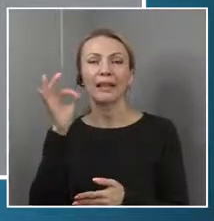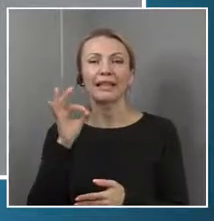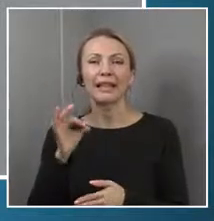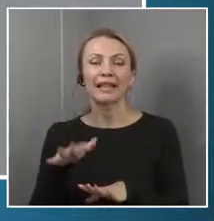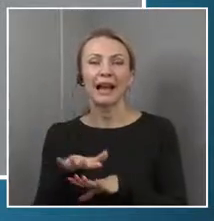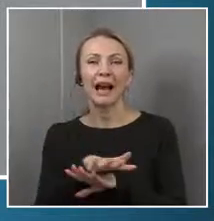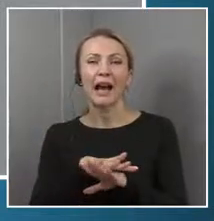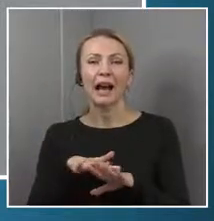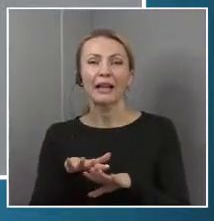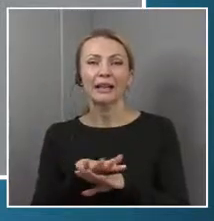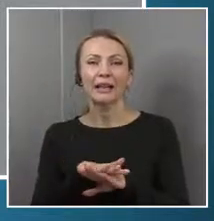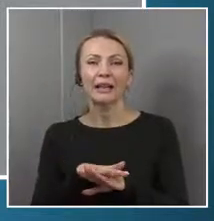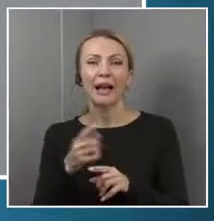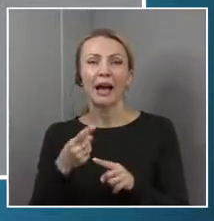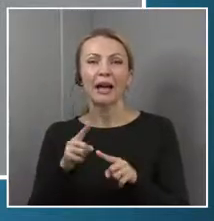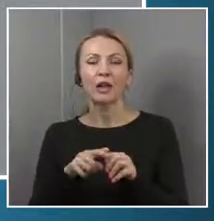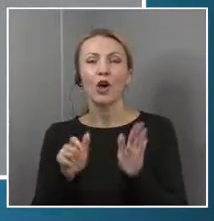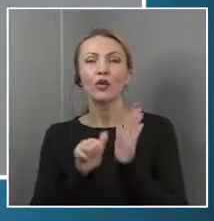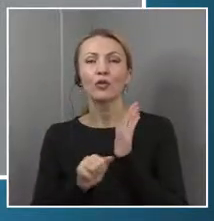And